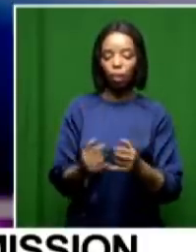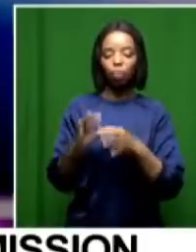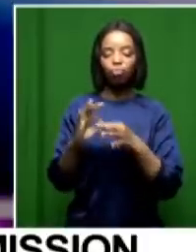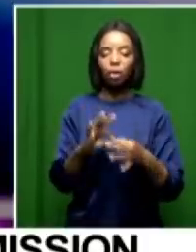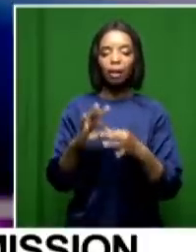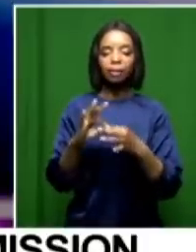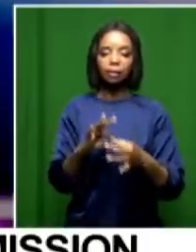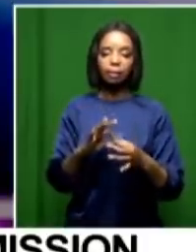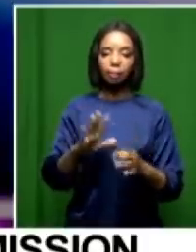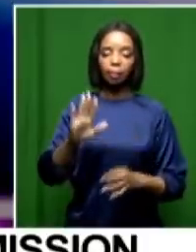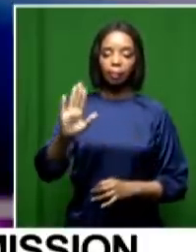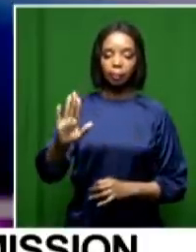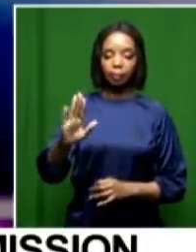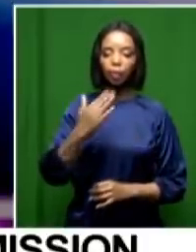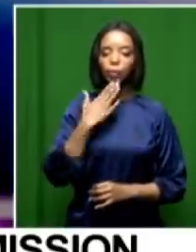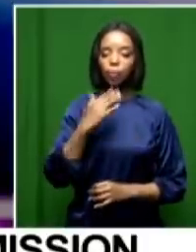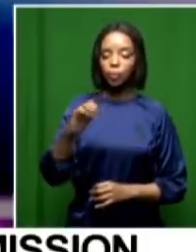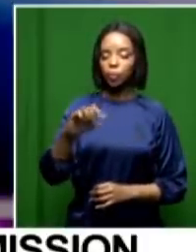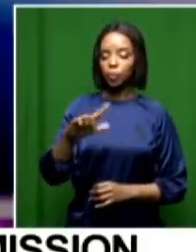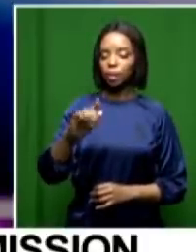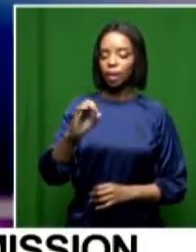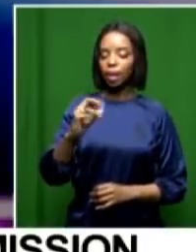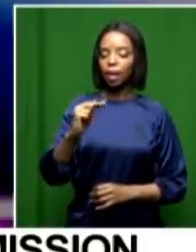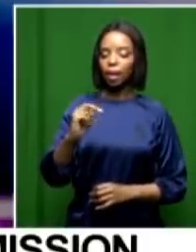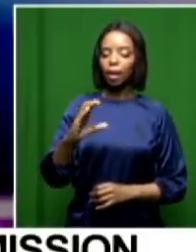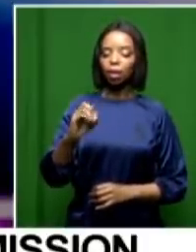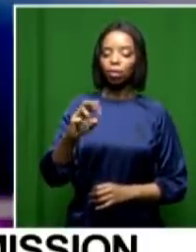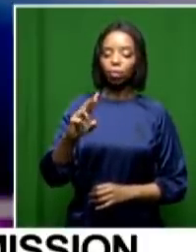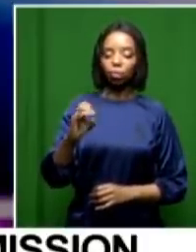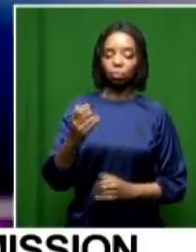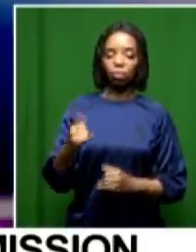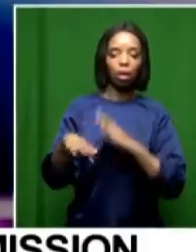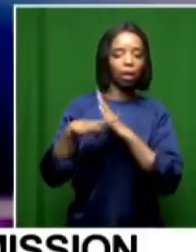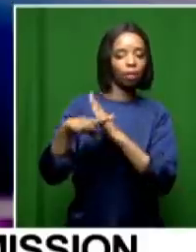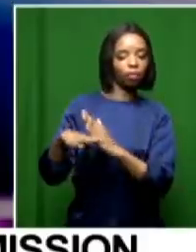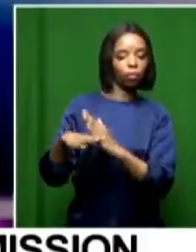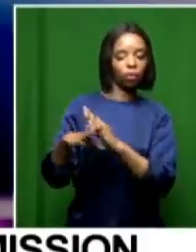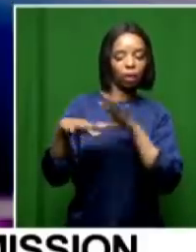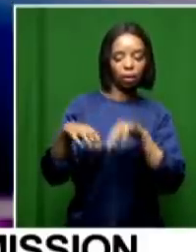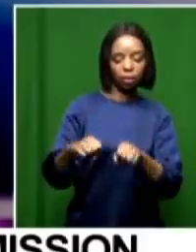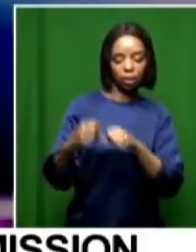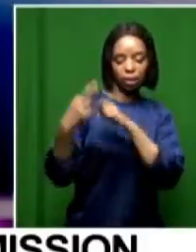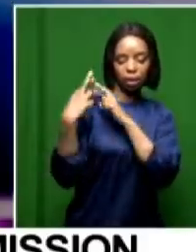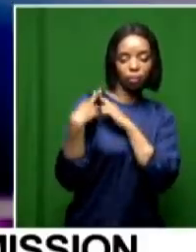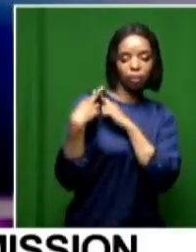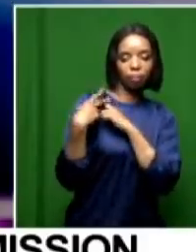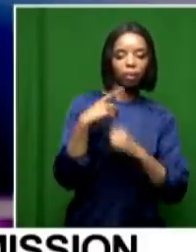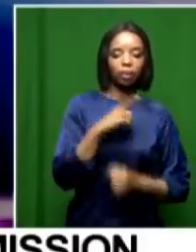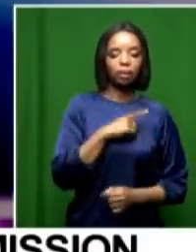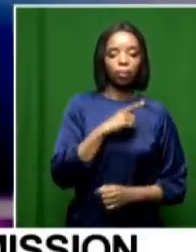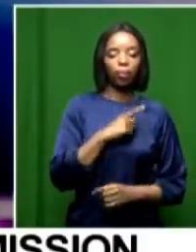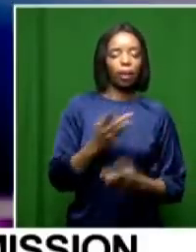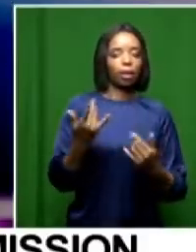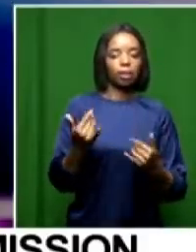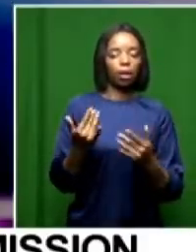elite in this country that has allowed them to avoid accountability through a commission which has been pursuing just plainly